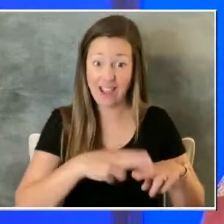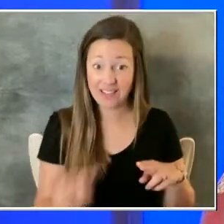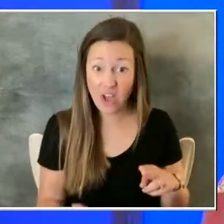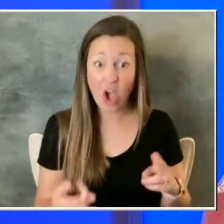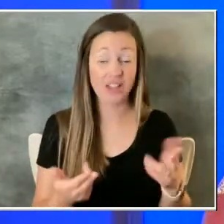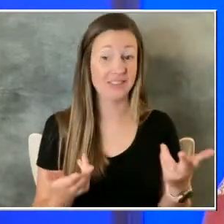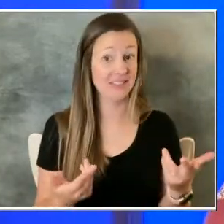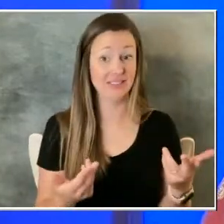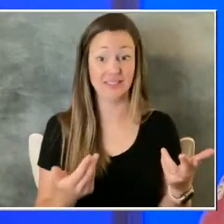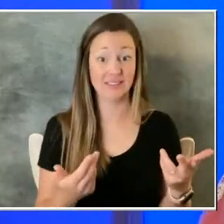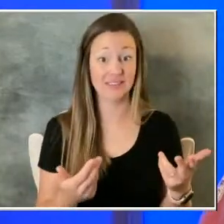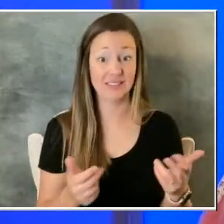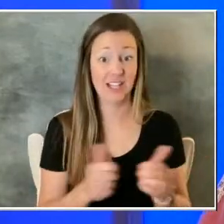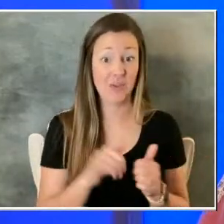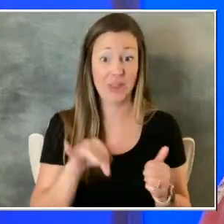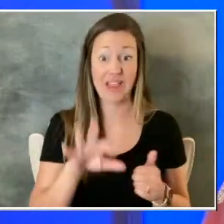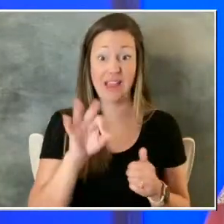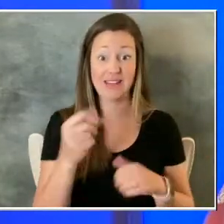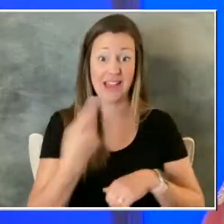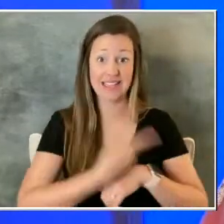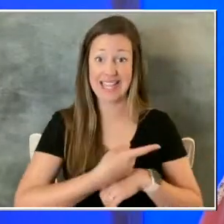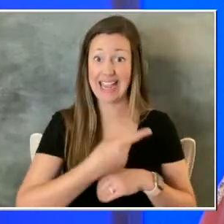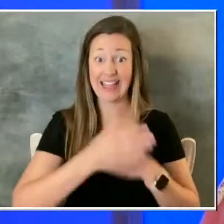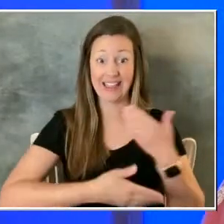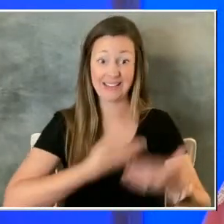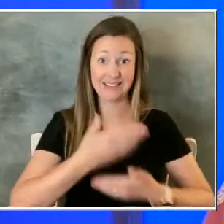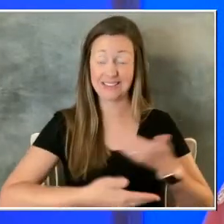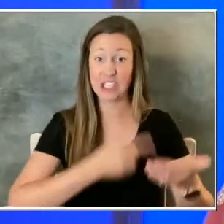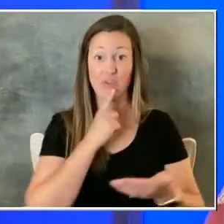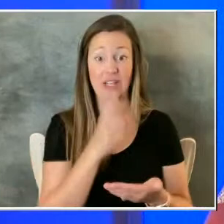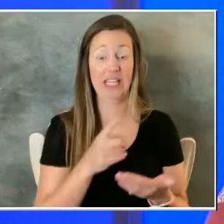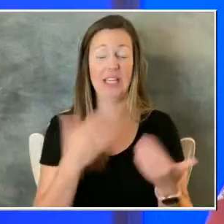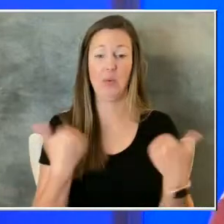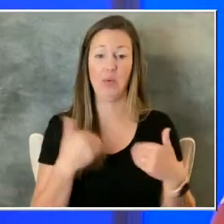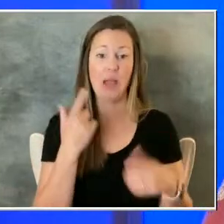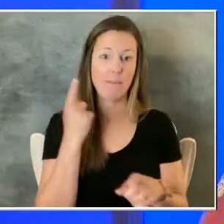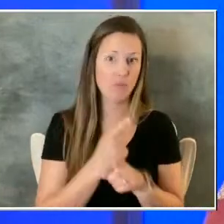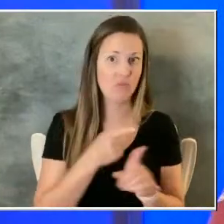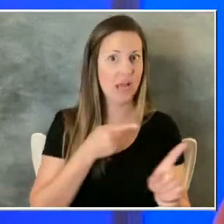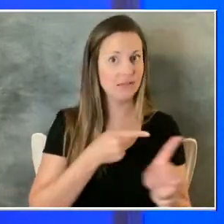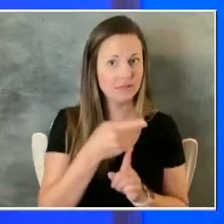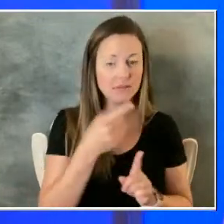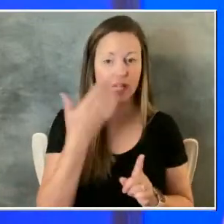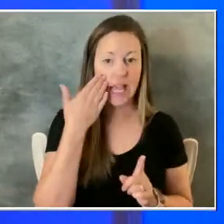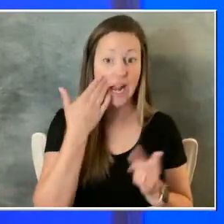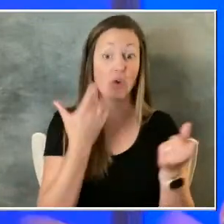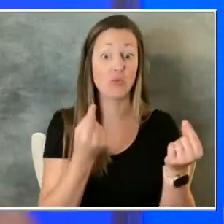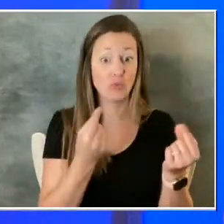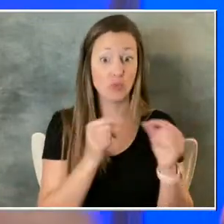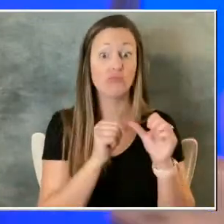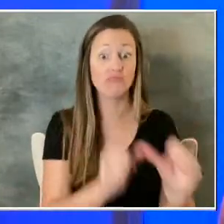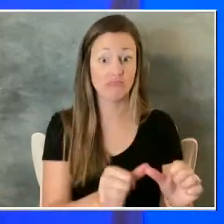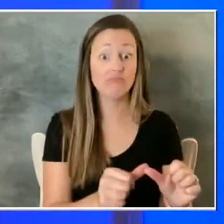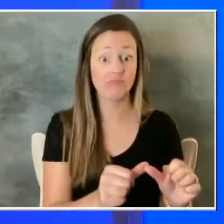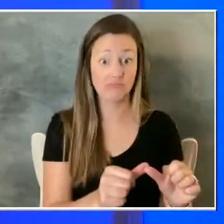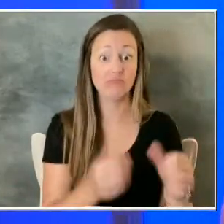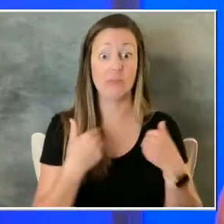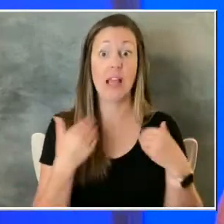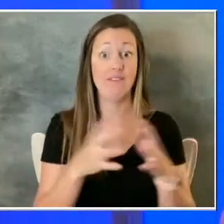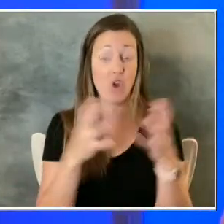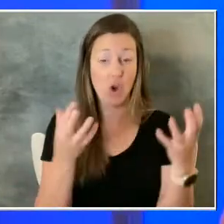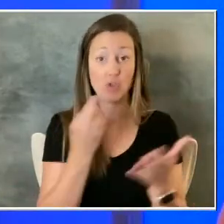issue, and I'm on the right path now. I'm back in the right lane, and I know where to go and keep going, because I've got all the resources indefinitely.